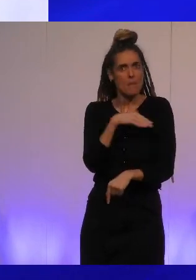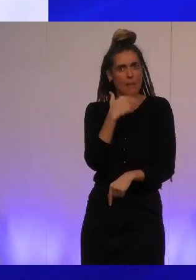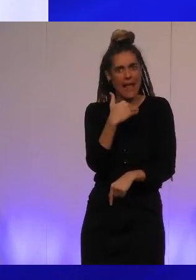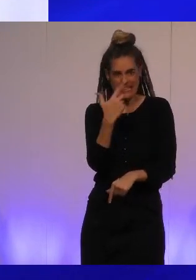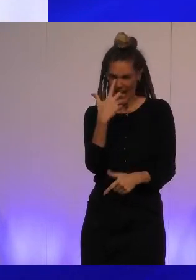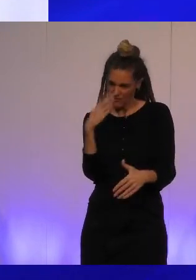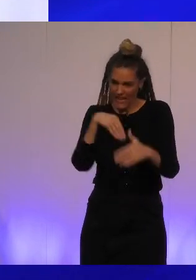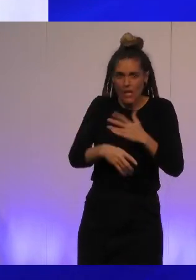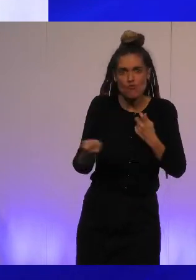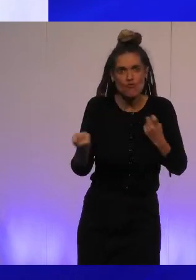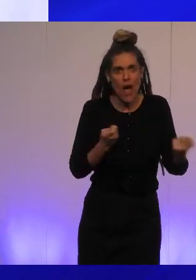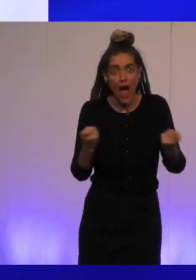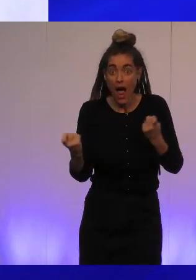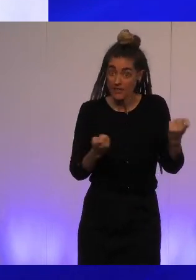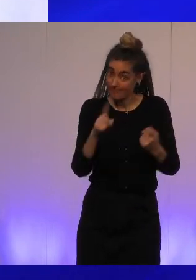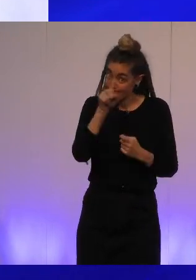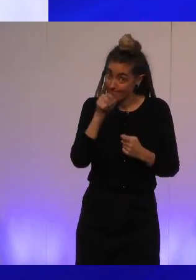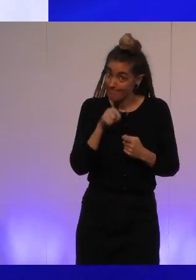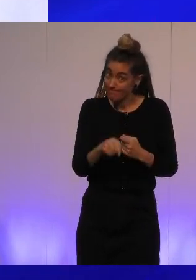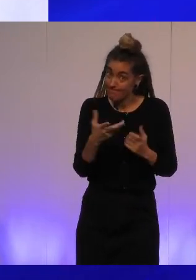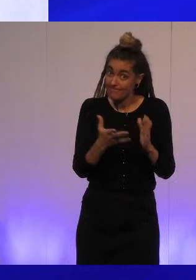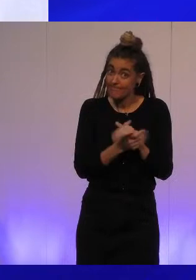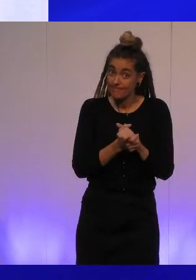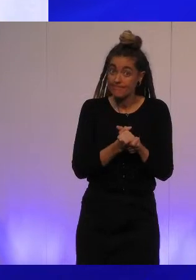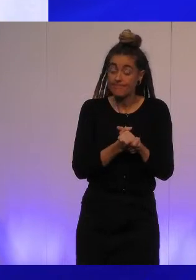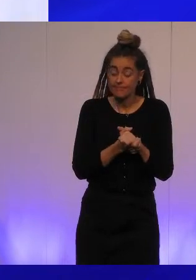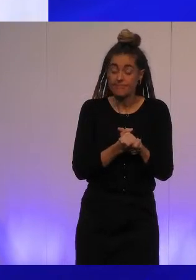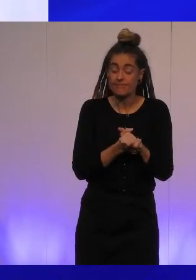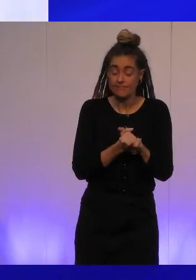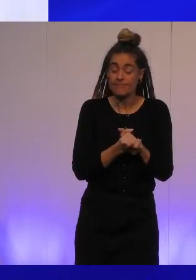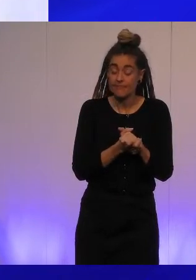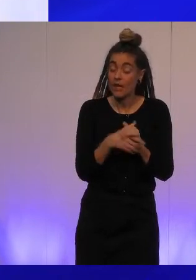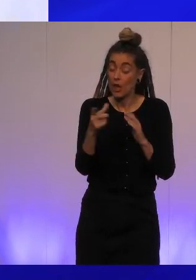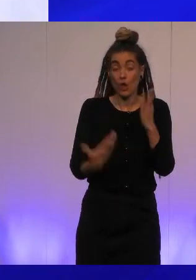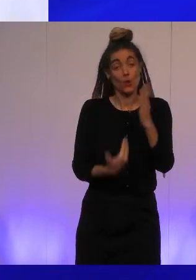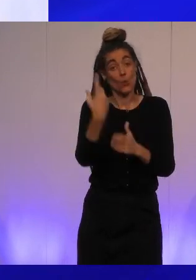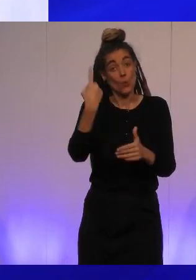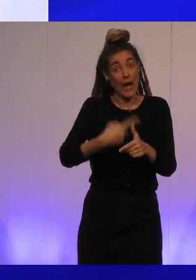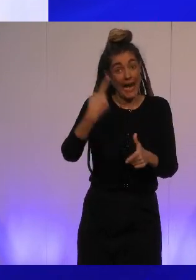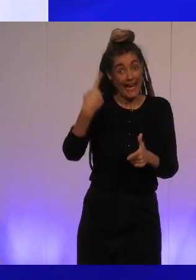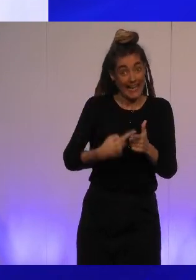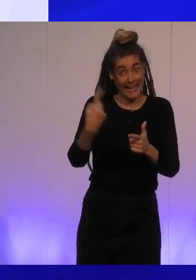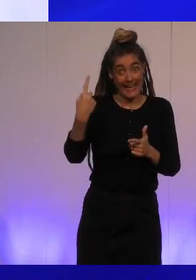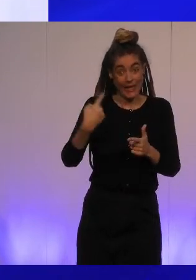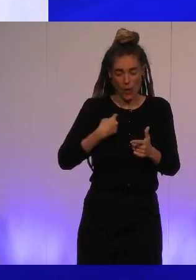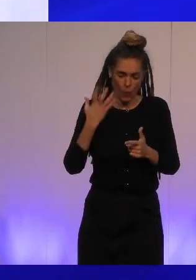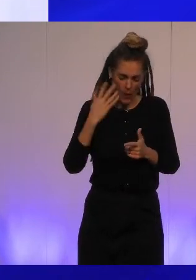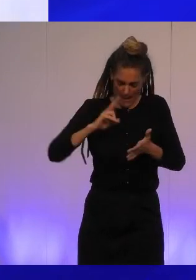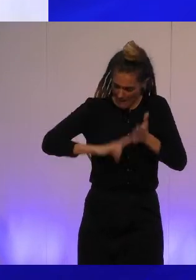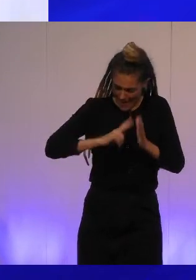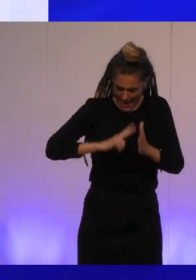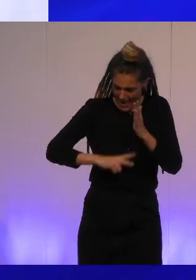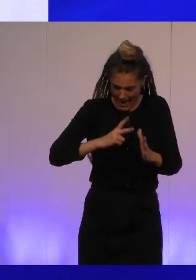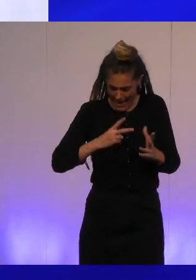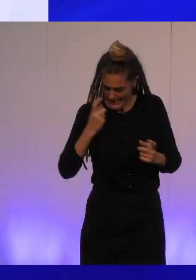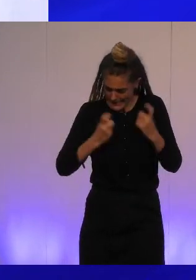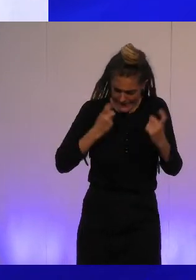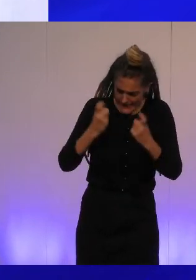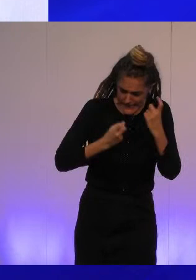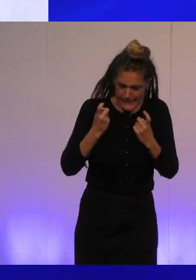us to get the most out of it? And part of the case for that new A&E has looked at the staffing